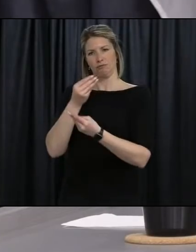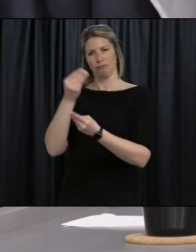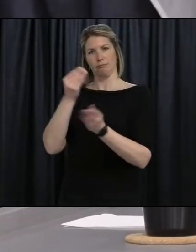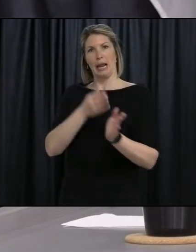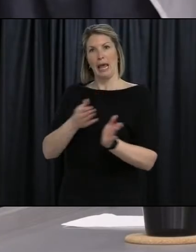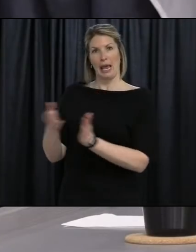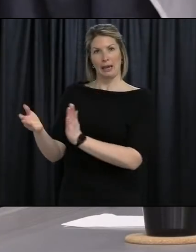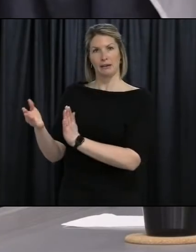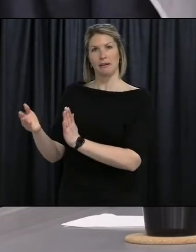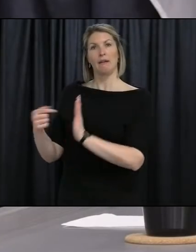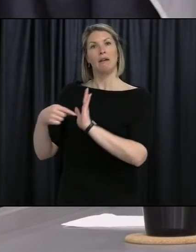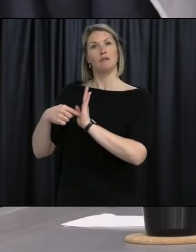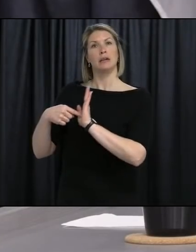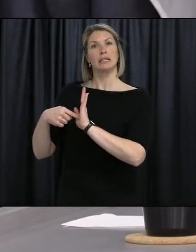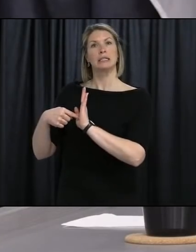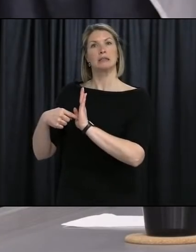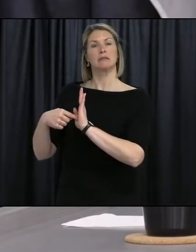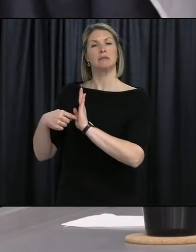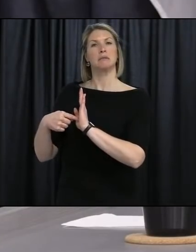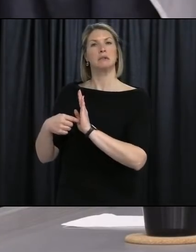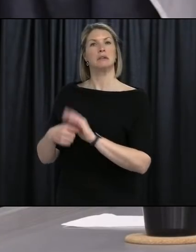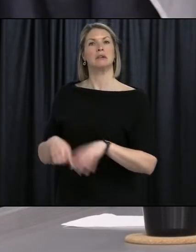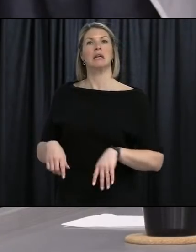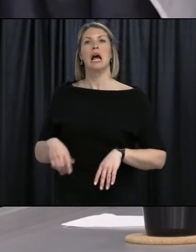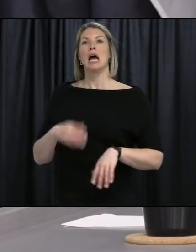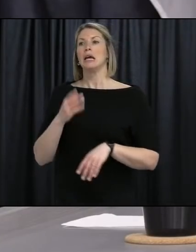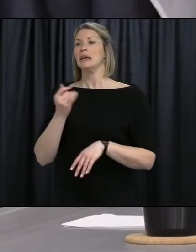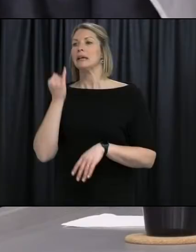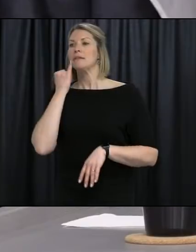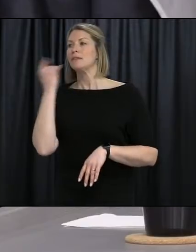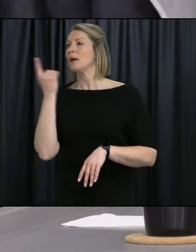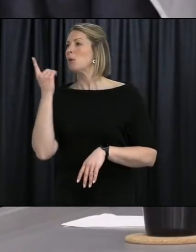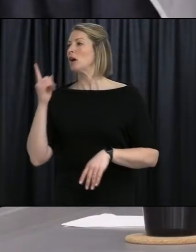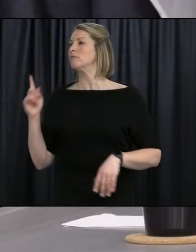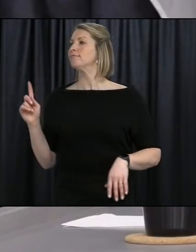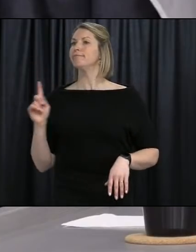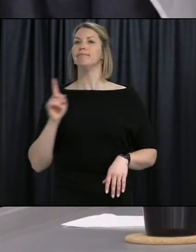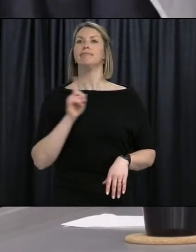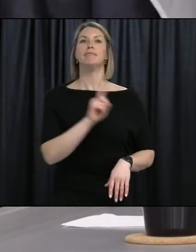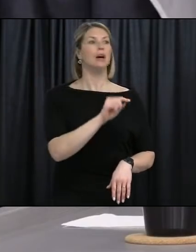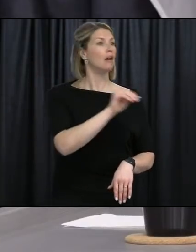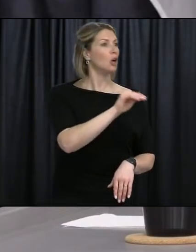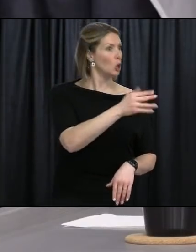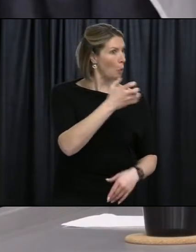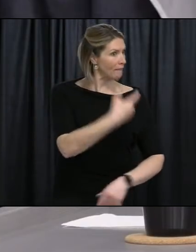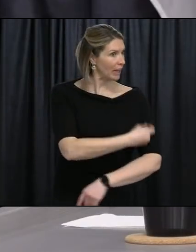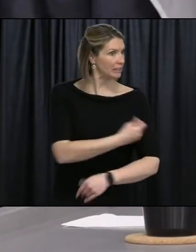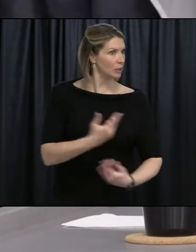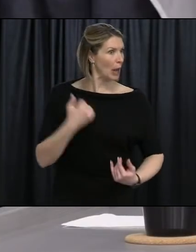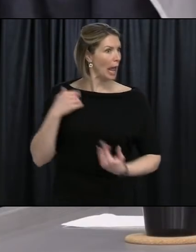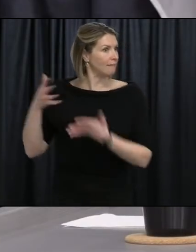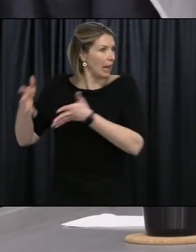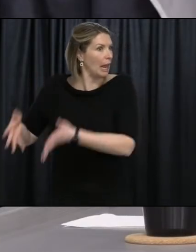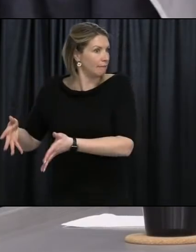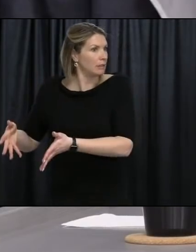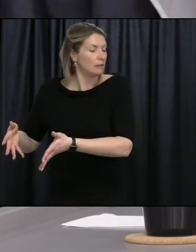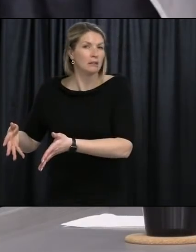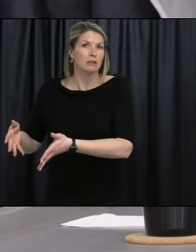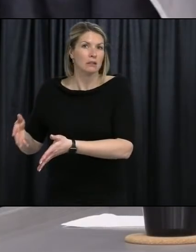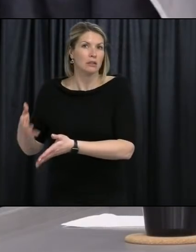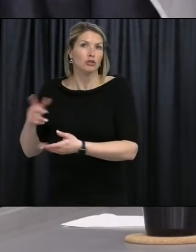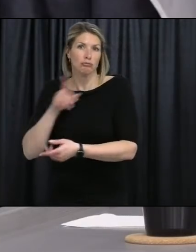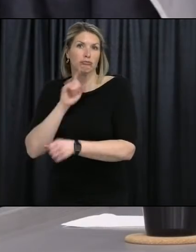facilities, for example, people kind of passing on the corridor, someone would invite them in and say, do you want your vaccine now? We've got some left over.